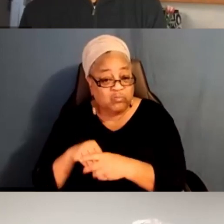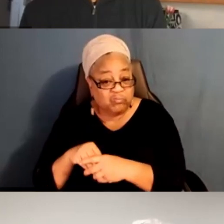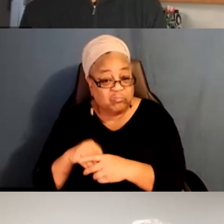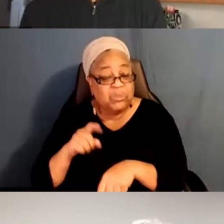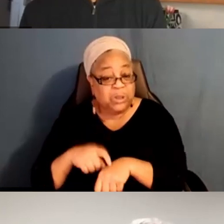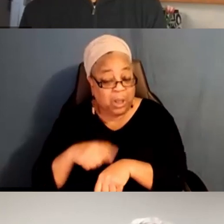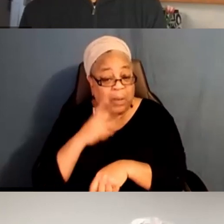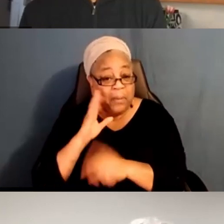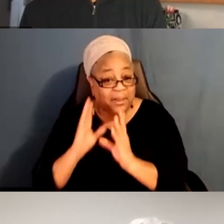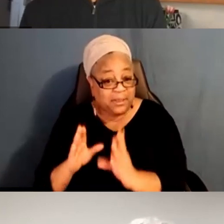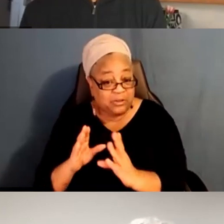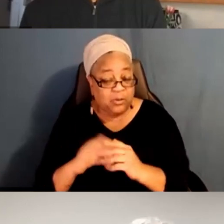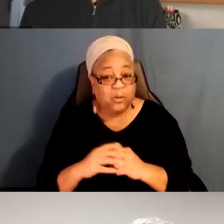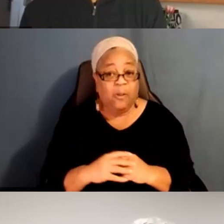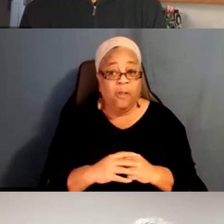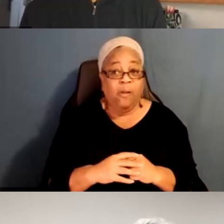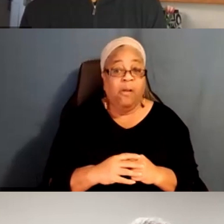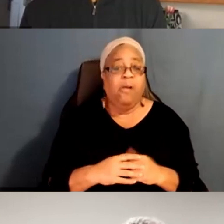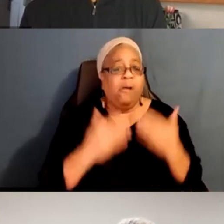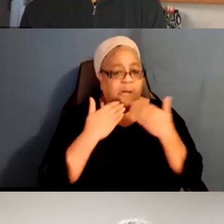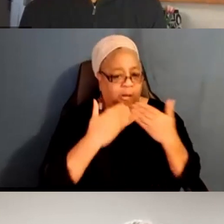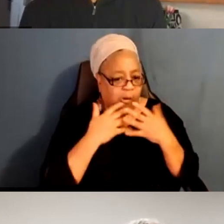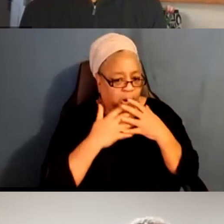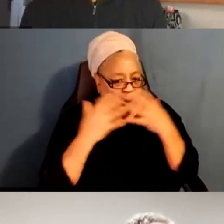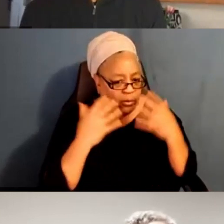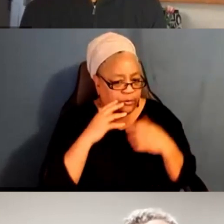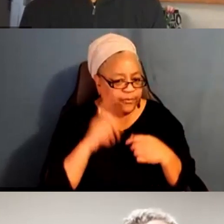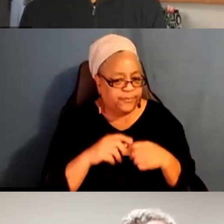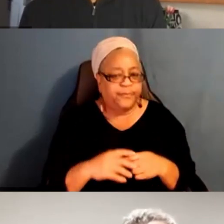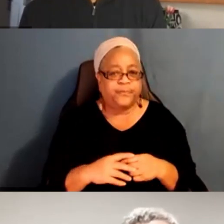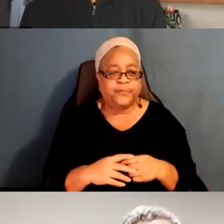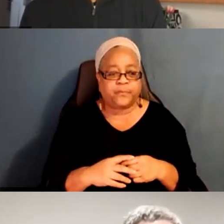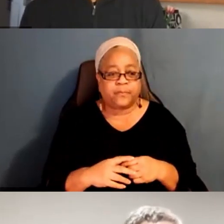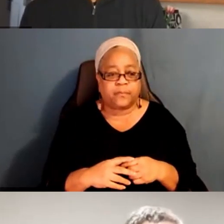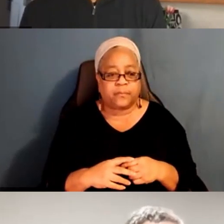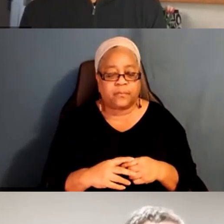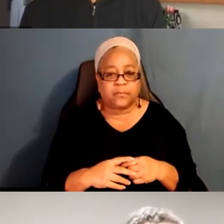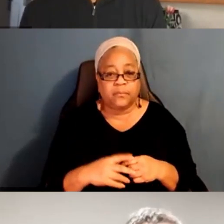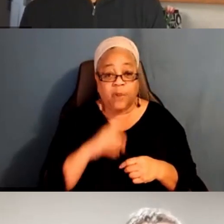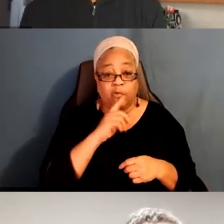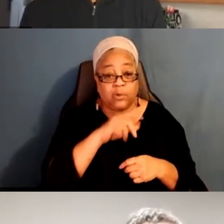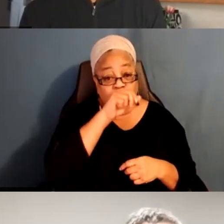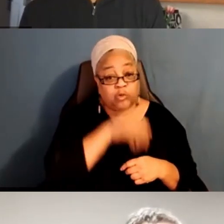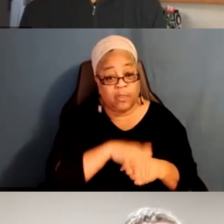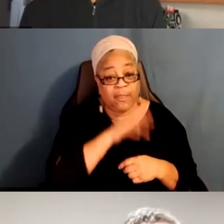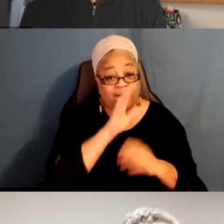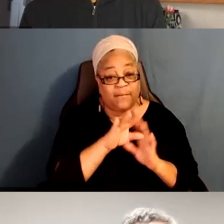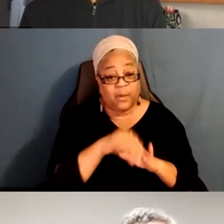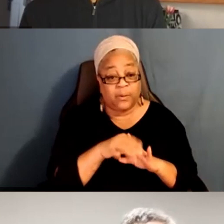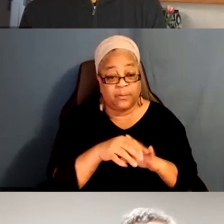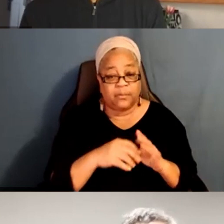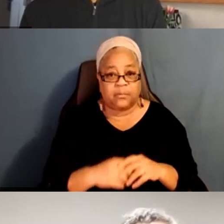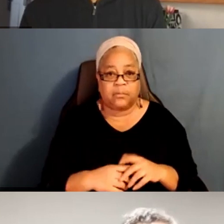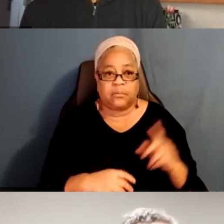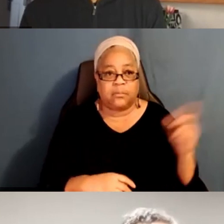to. So thank you so much for that, because I love that film. I love that film,